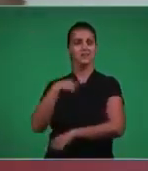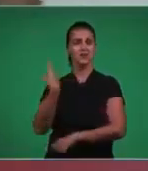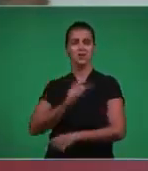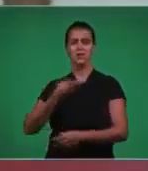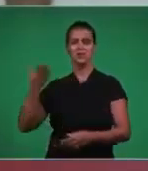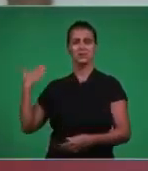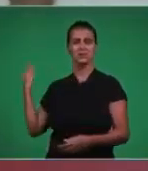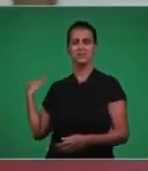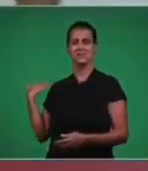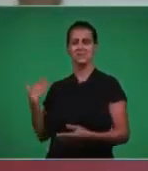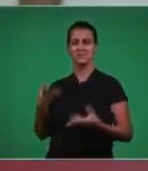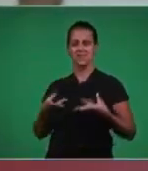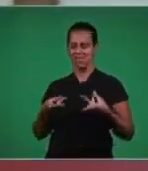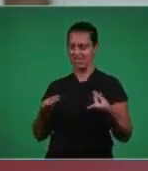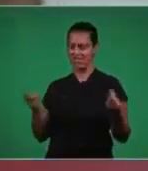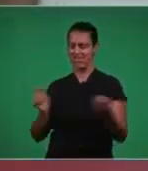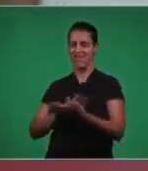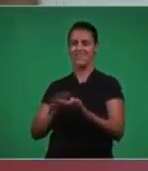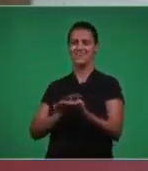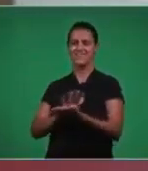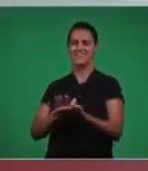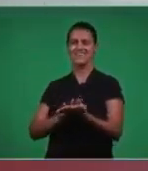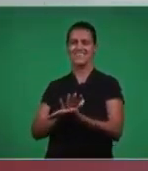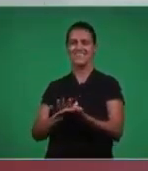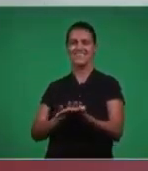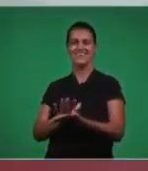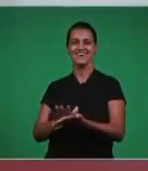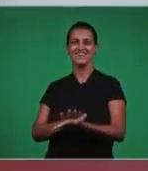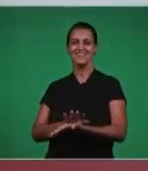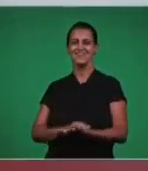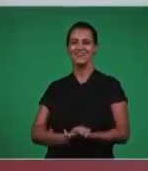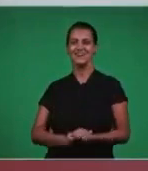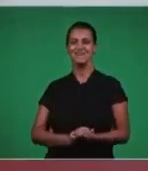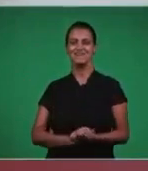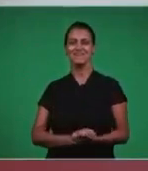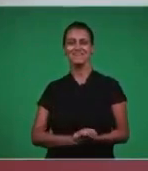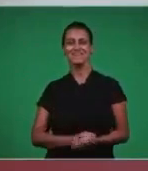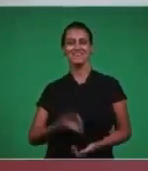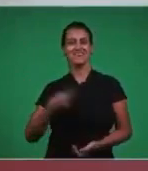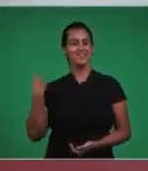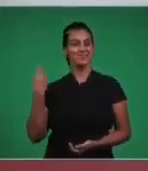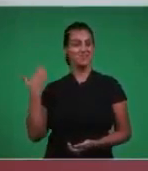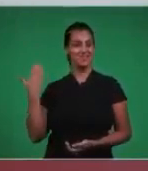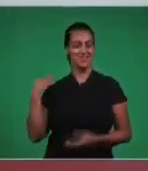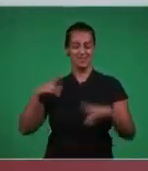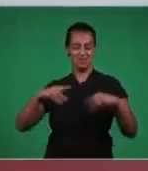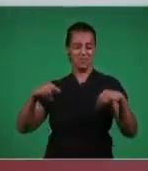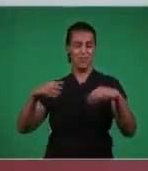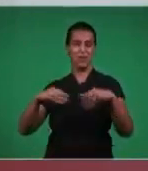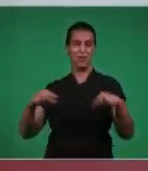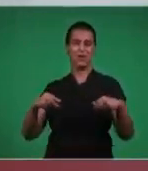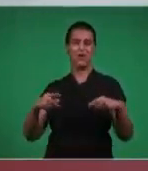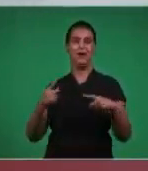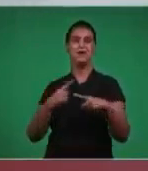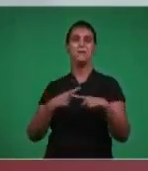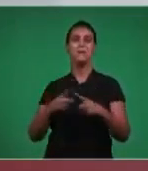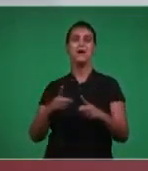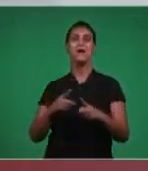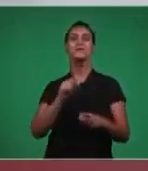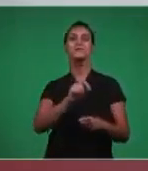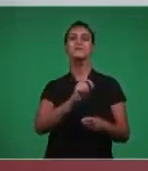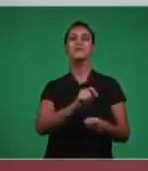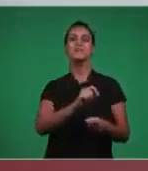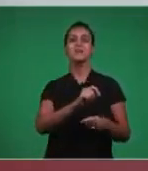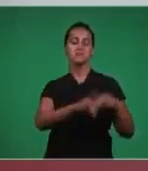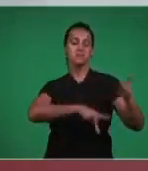and the seed of the olive tree. We are dust, we came from earth, but the project was for Israel. But Israel was